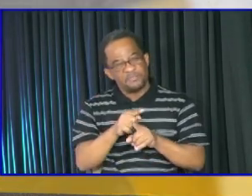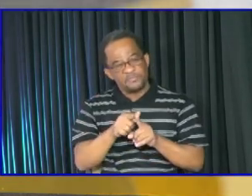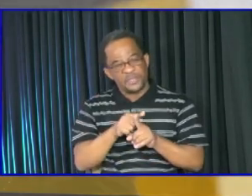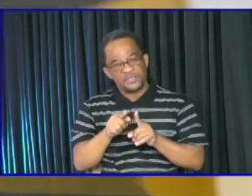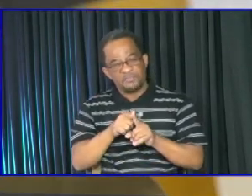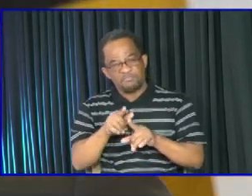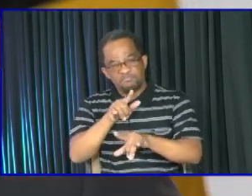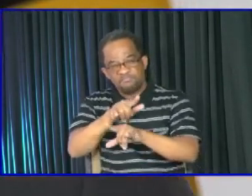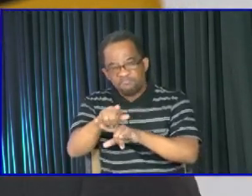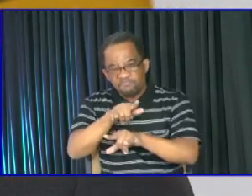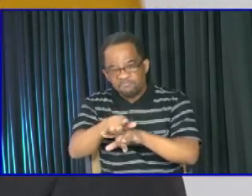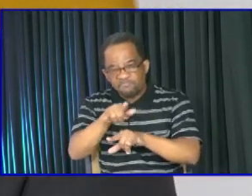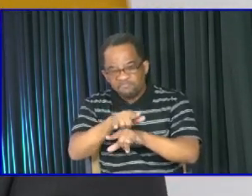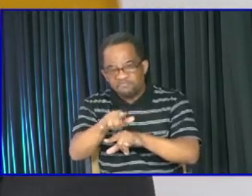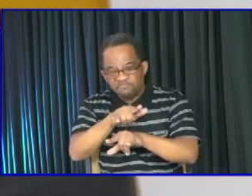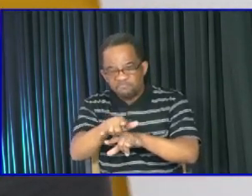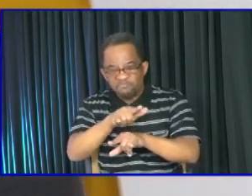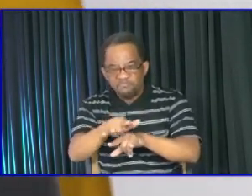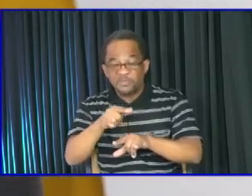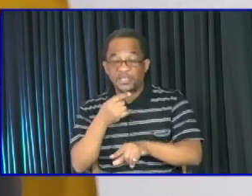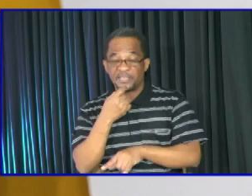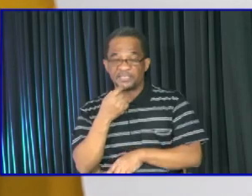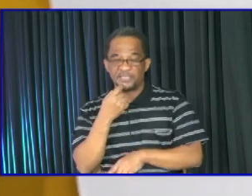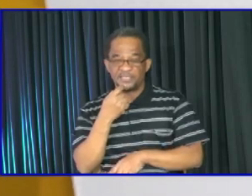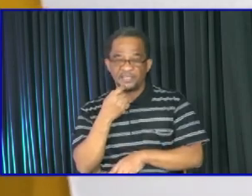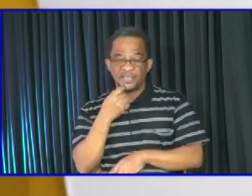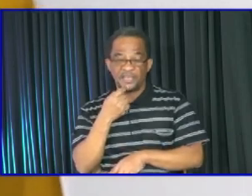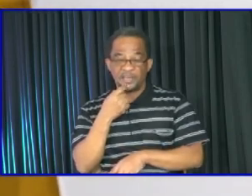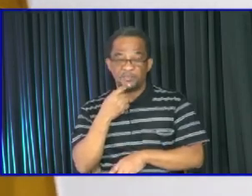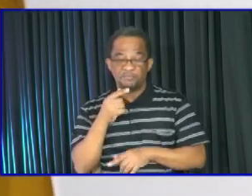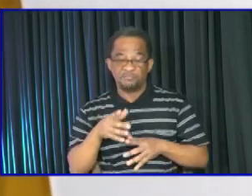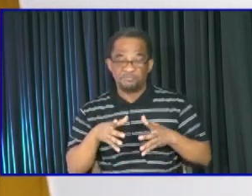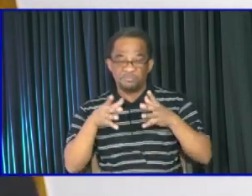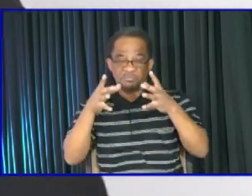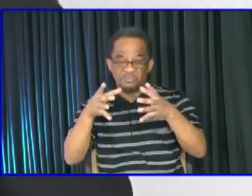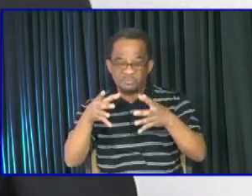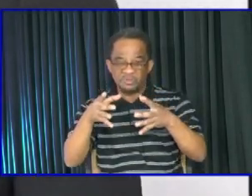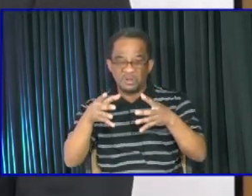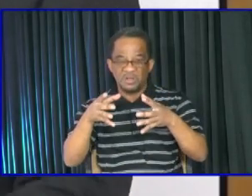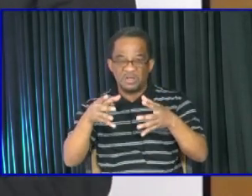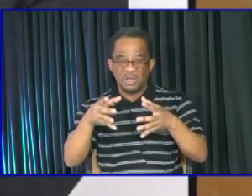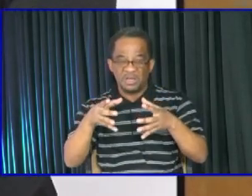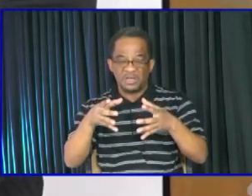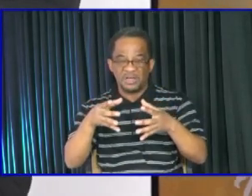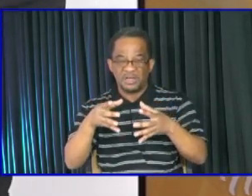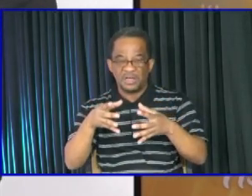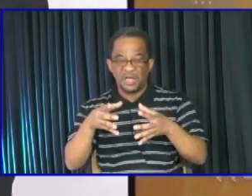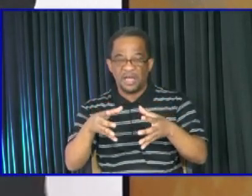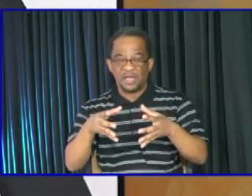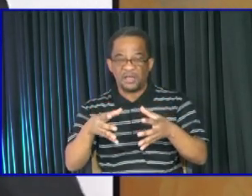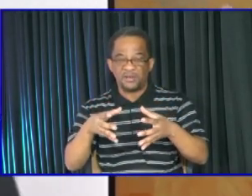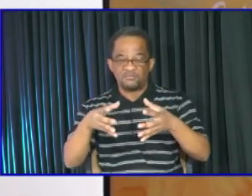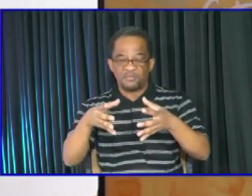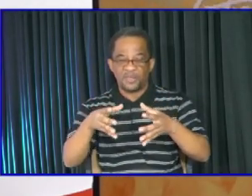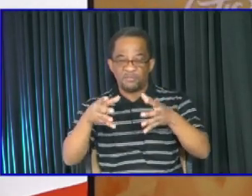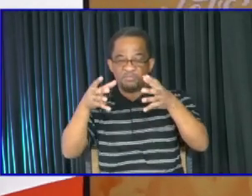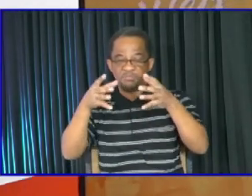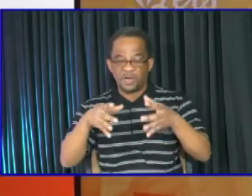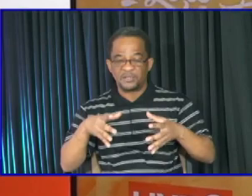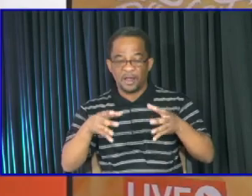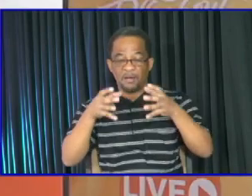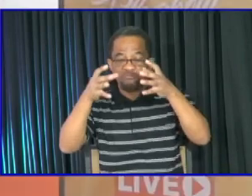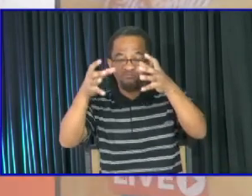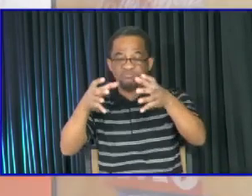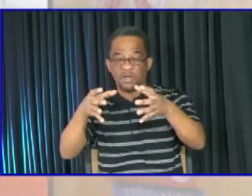putting it on his head and to say, Hail Jesus, King of the Jews. But I'm here tonight to let you know